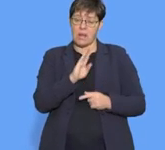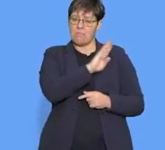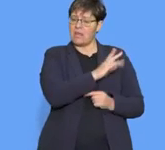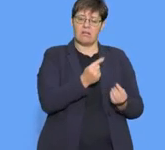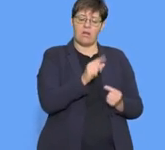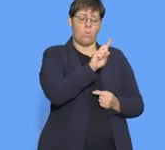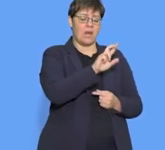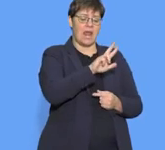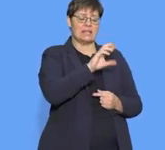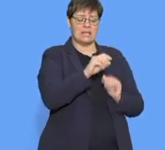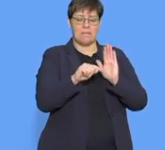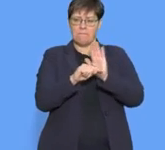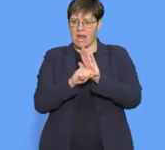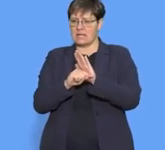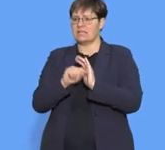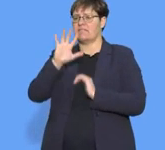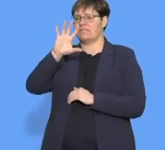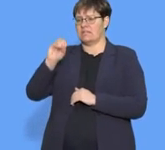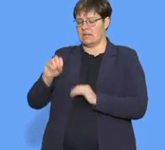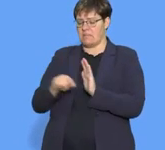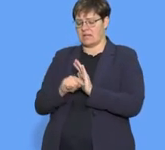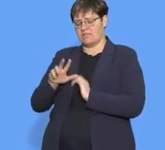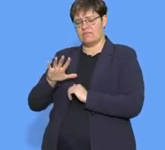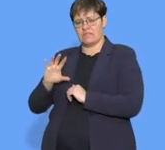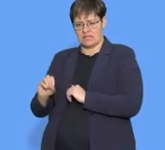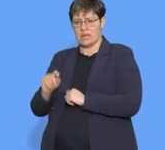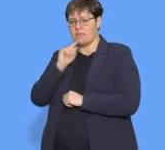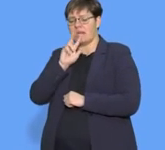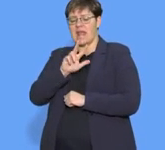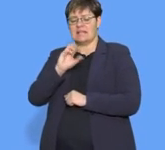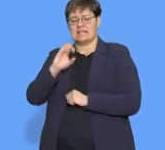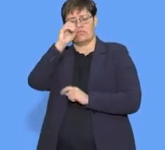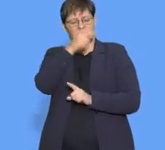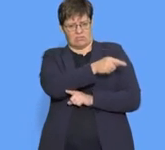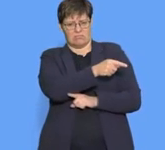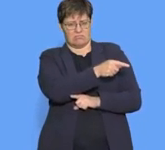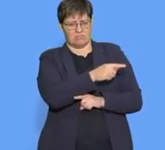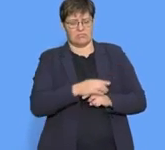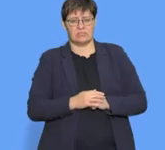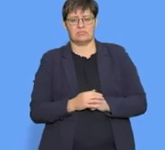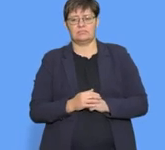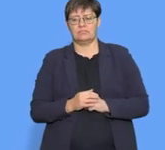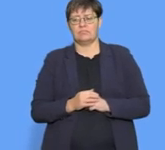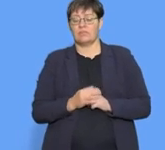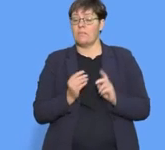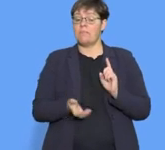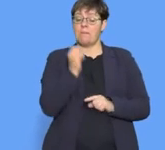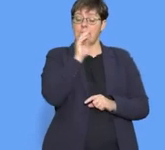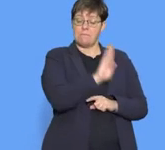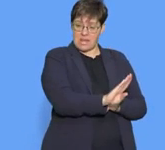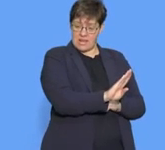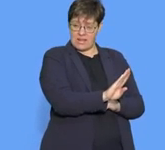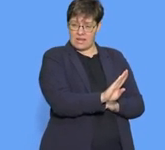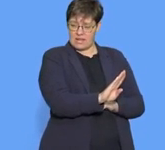B will just be 180 minus 50 minus 50, which is 80 degrees, which we'll work out in a second. But once we